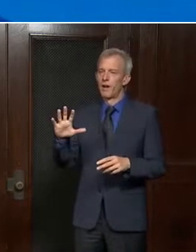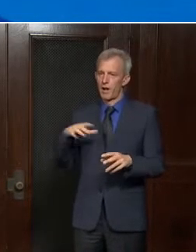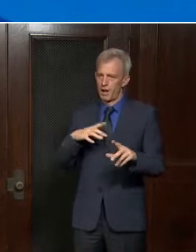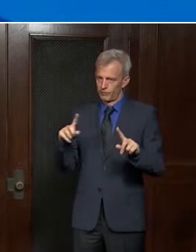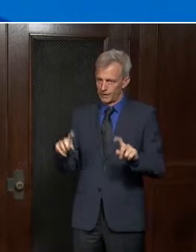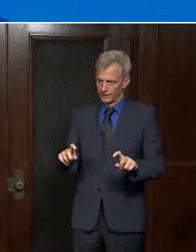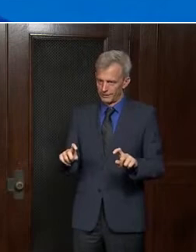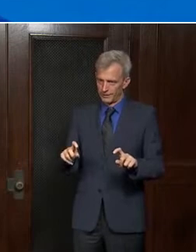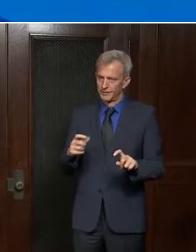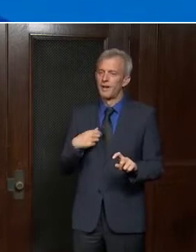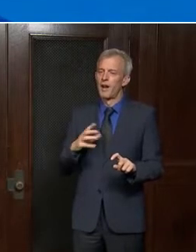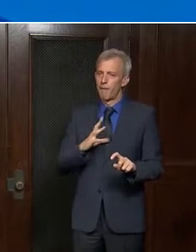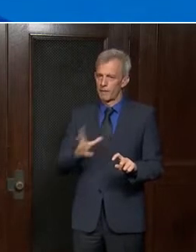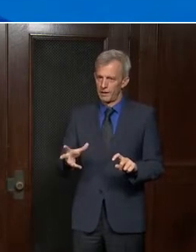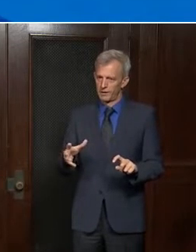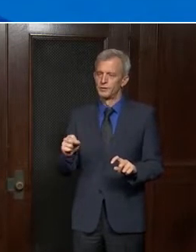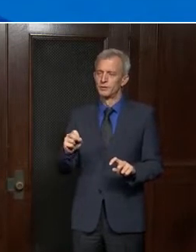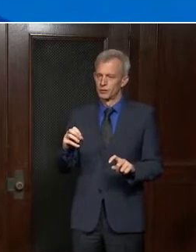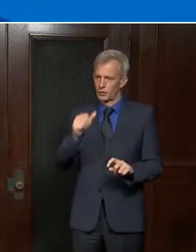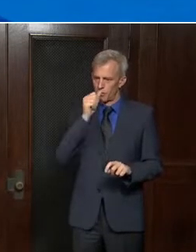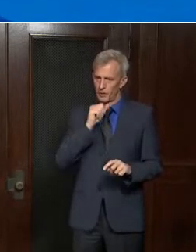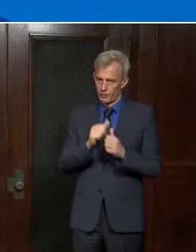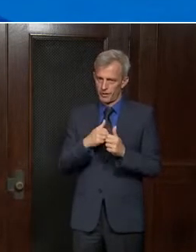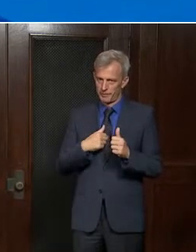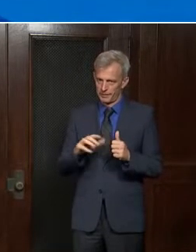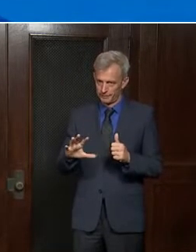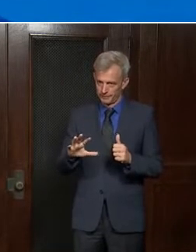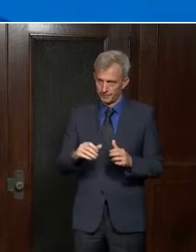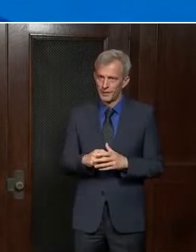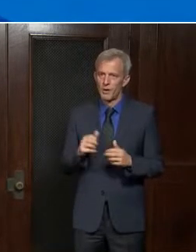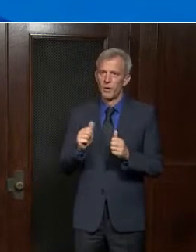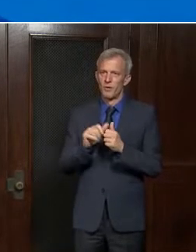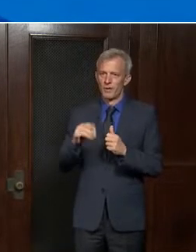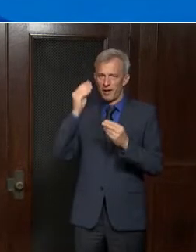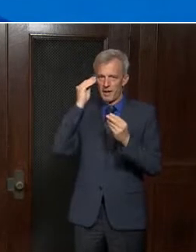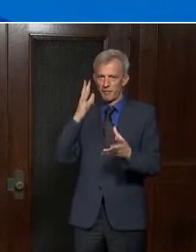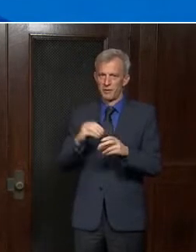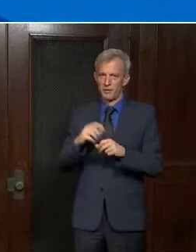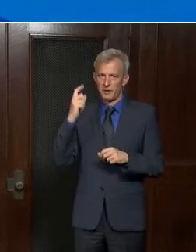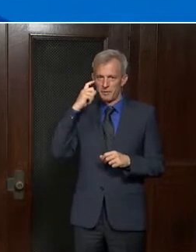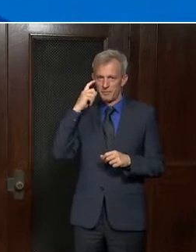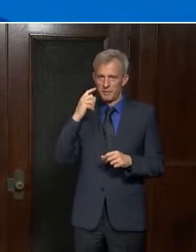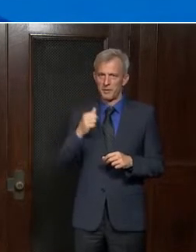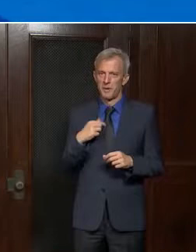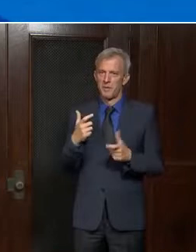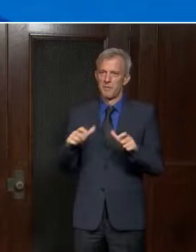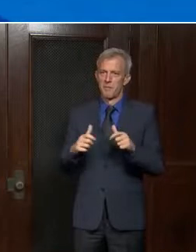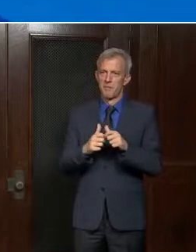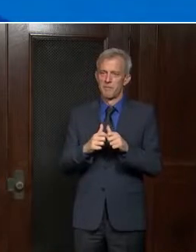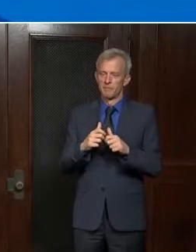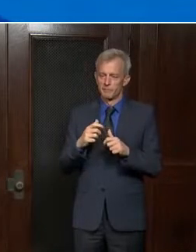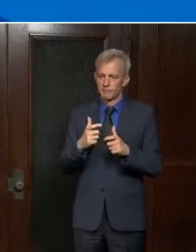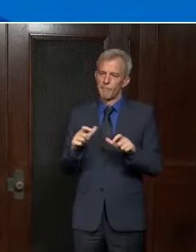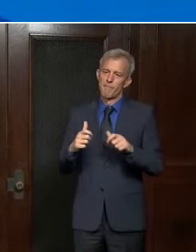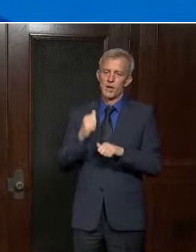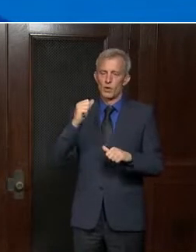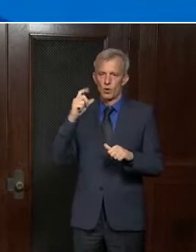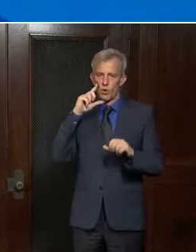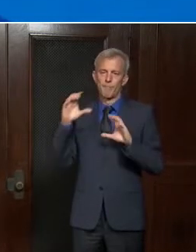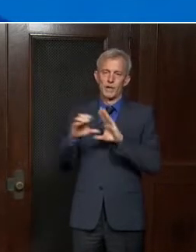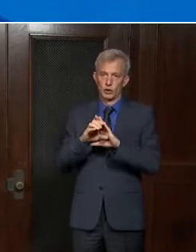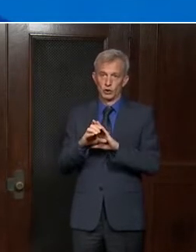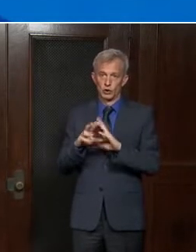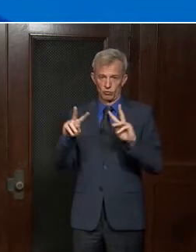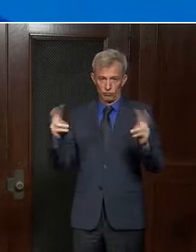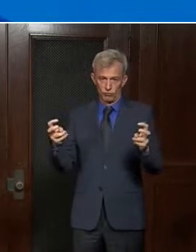fine. So bear with me tonight. With that local data in mind, I want to look at this bigger picture. The United States now has